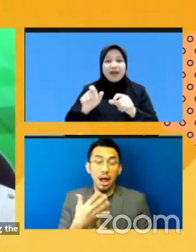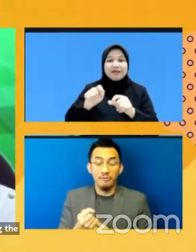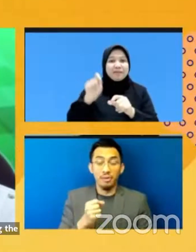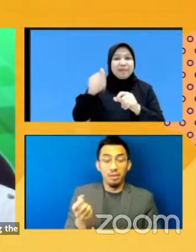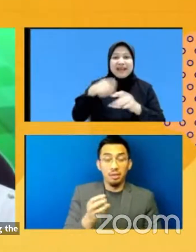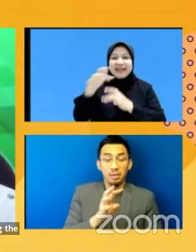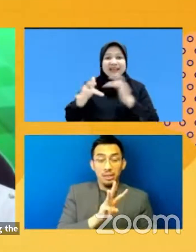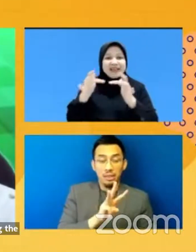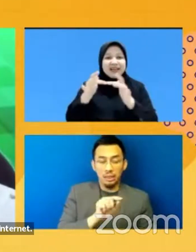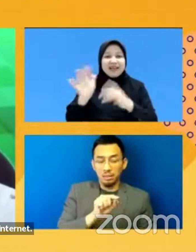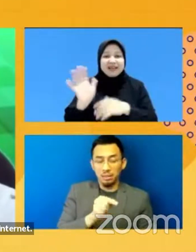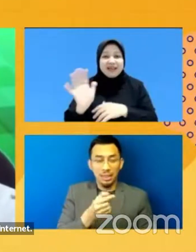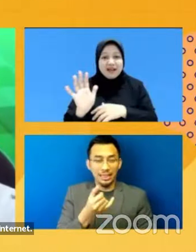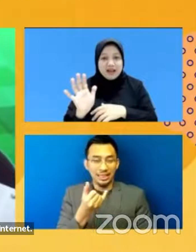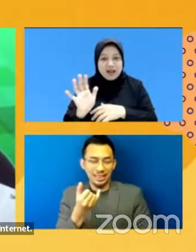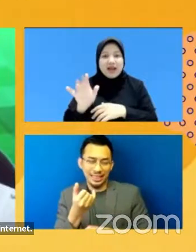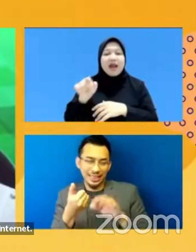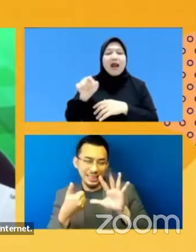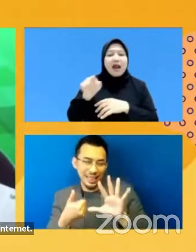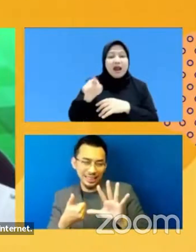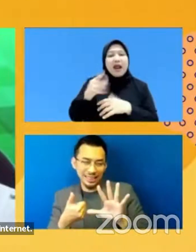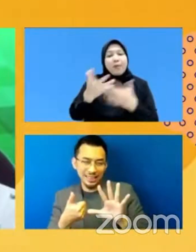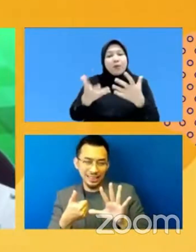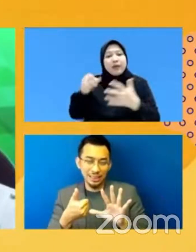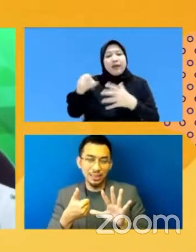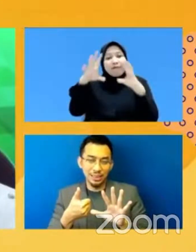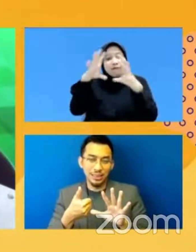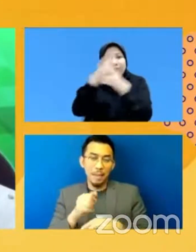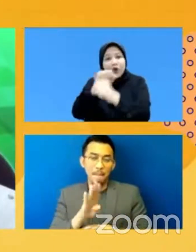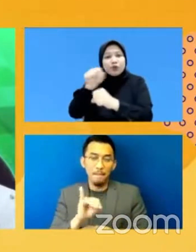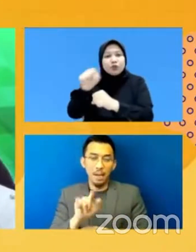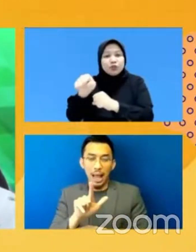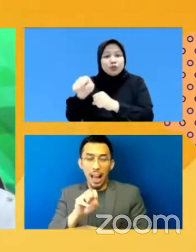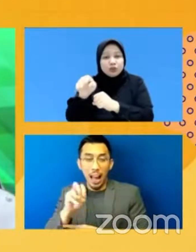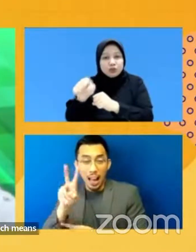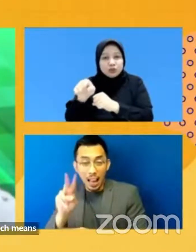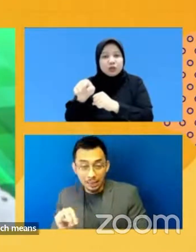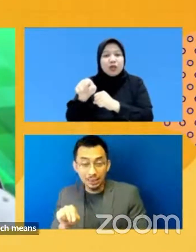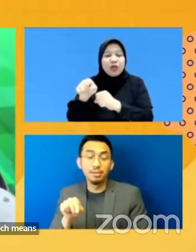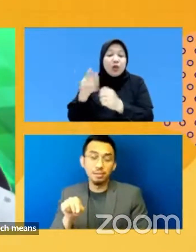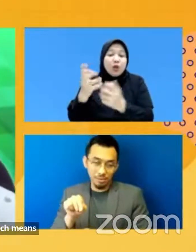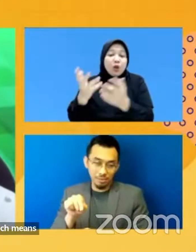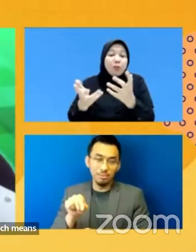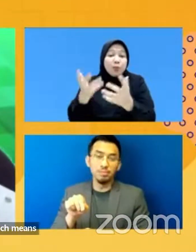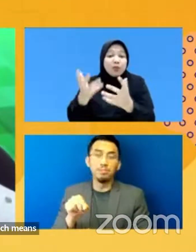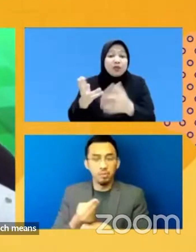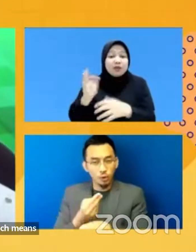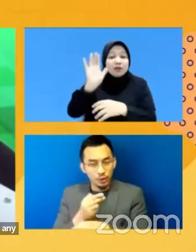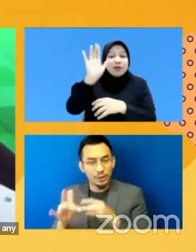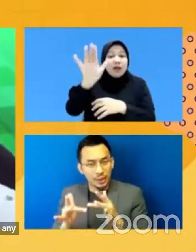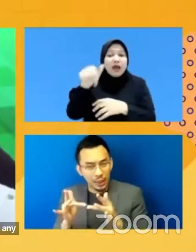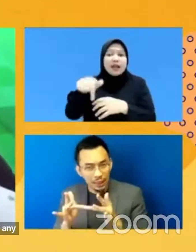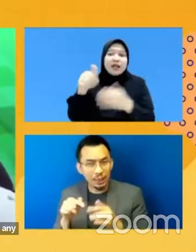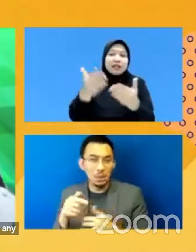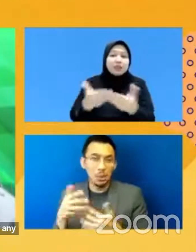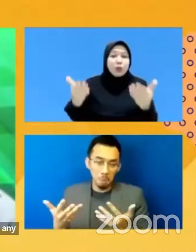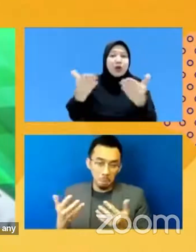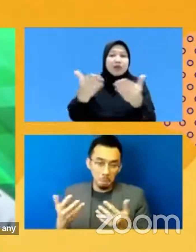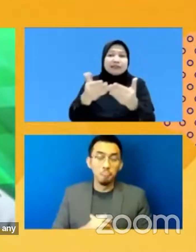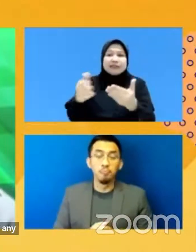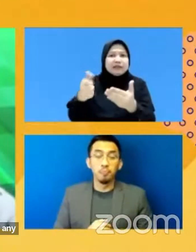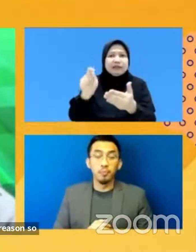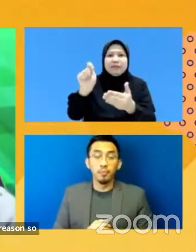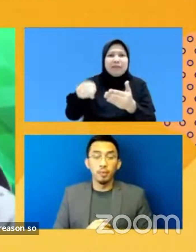the concern, and which means that can be because of any situation or any reason. So they don't have access